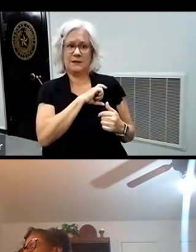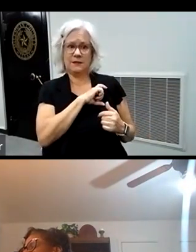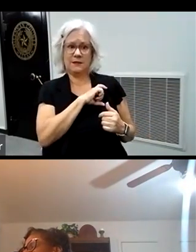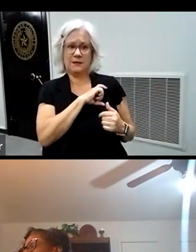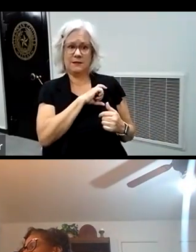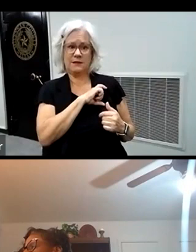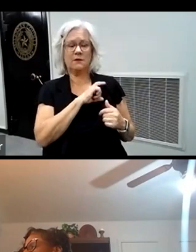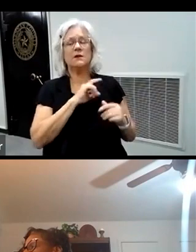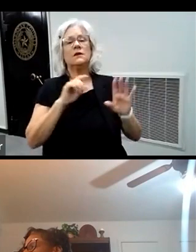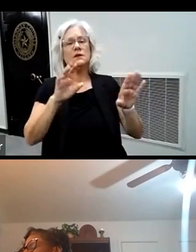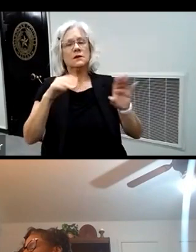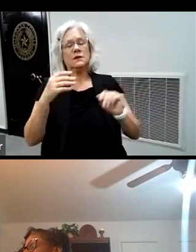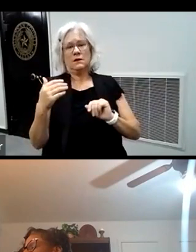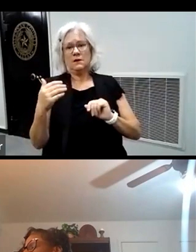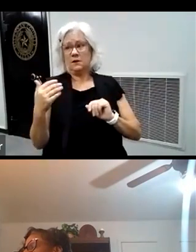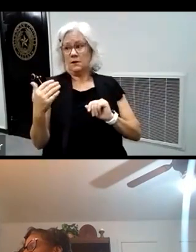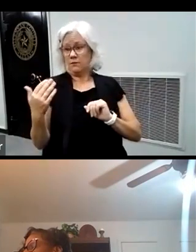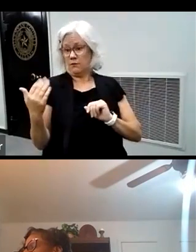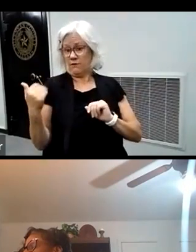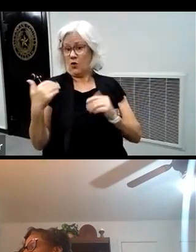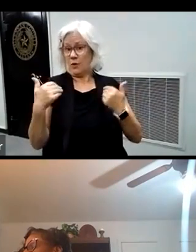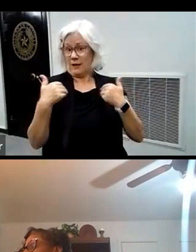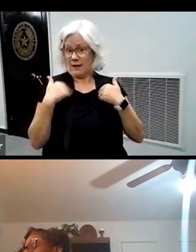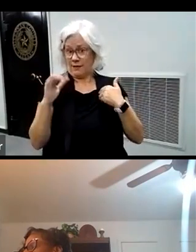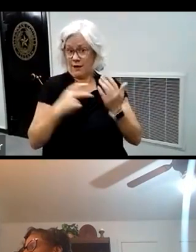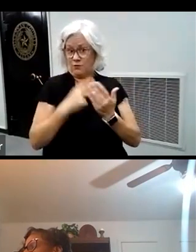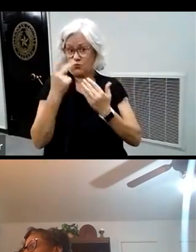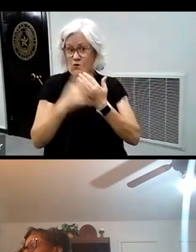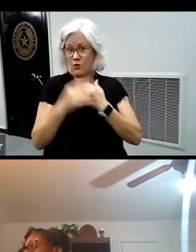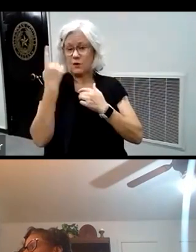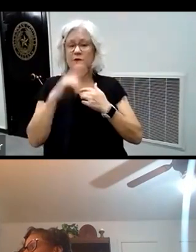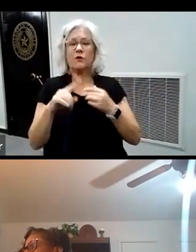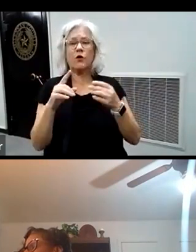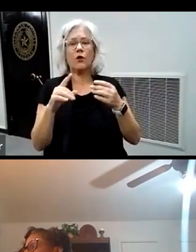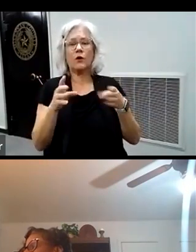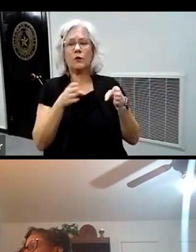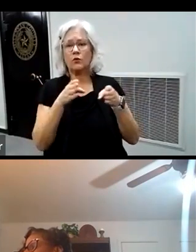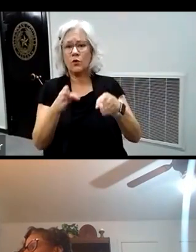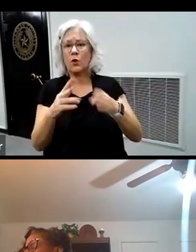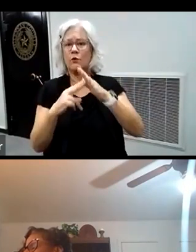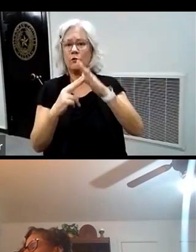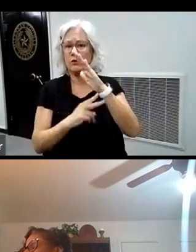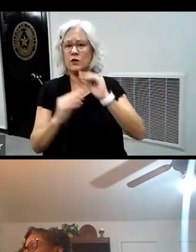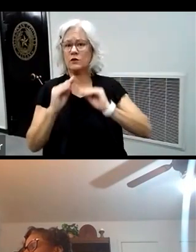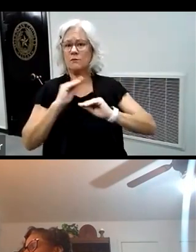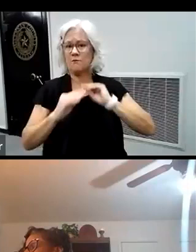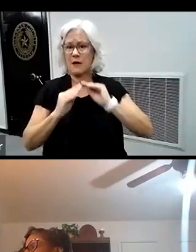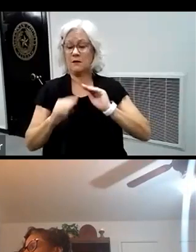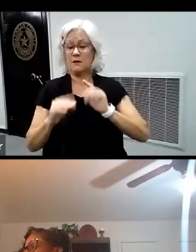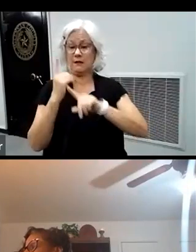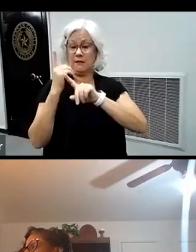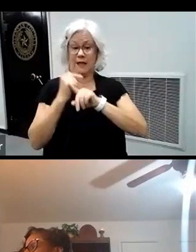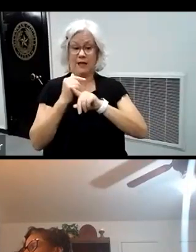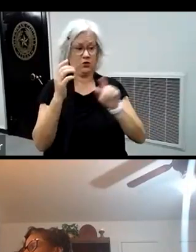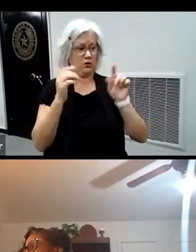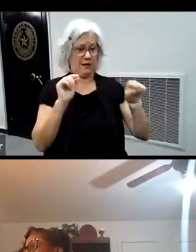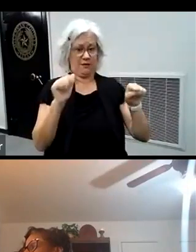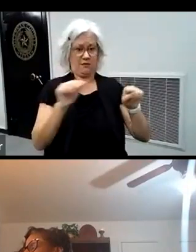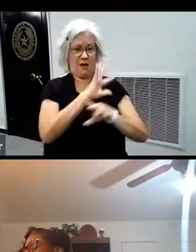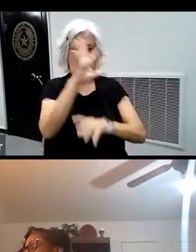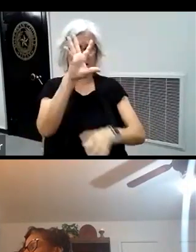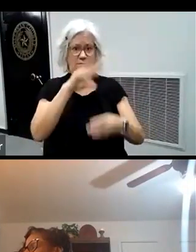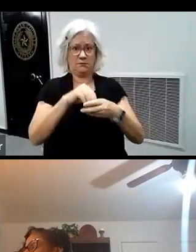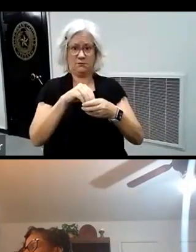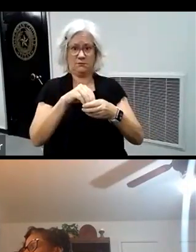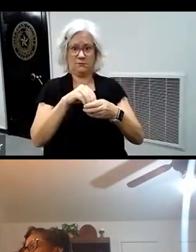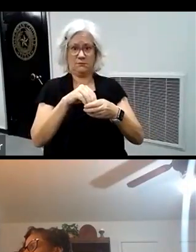Last court, we had the program on for road and bridge and maintenance of buildings. Last year, they did everything together, including law